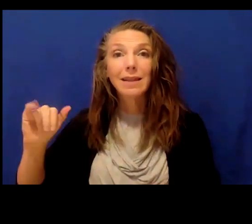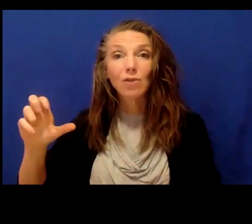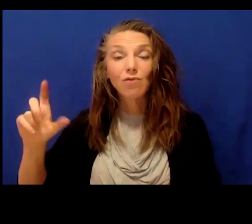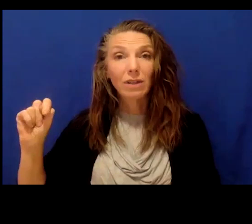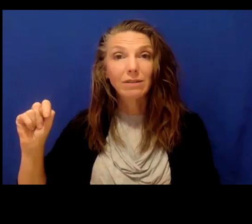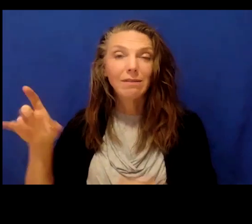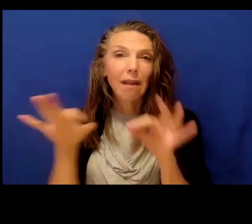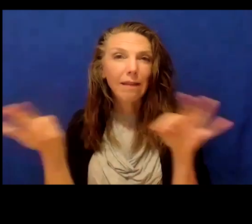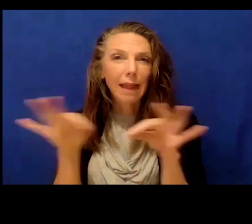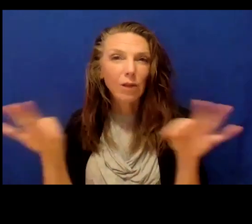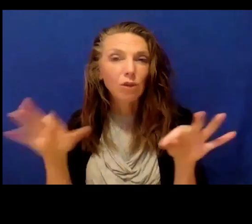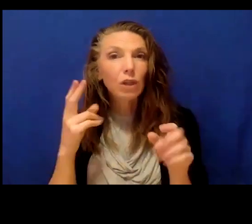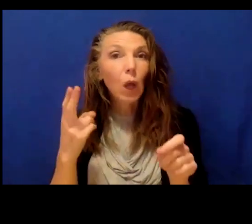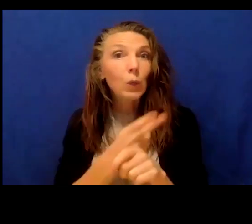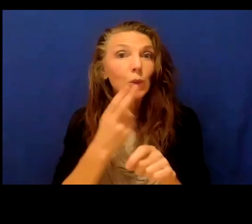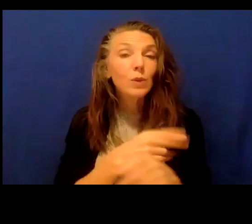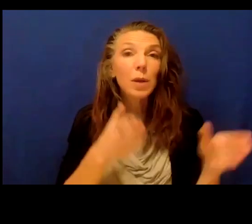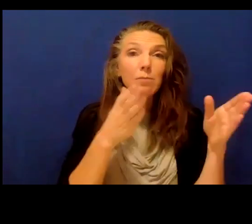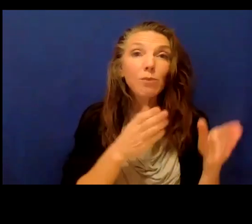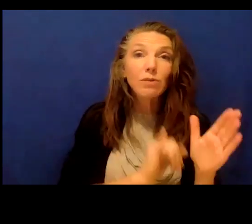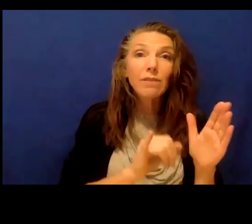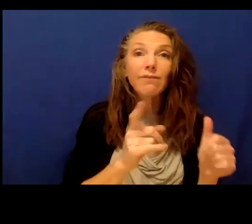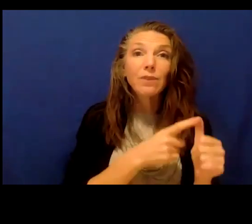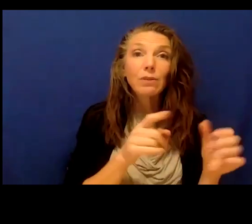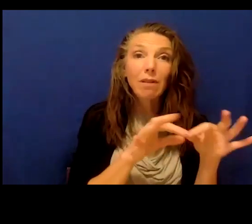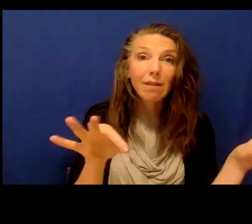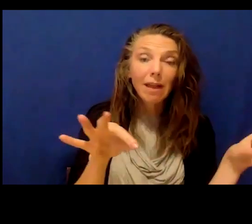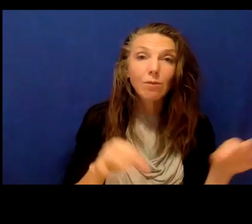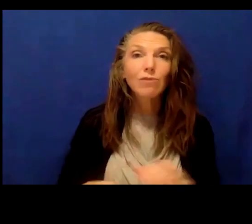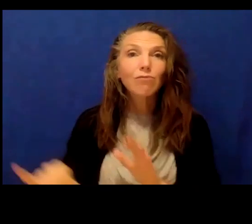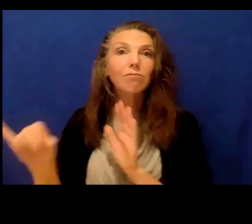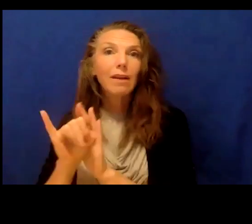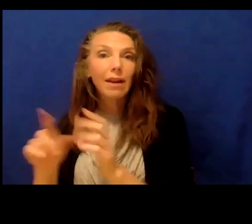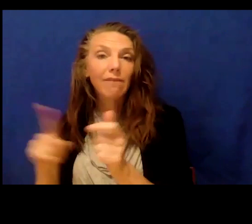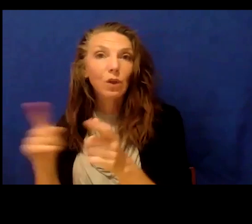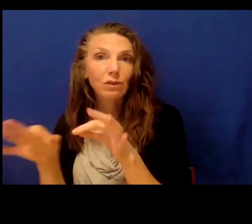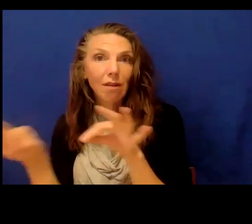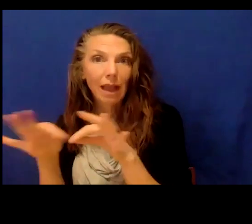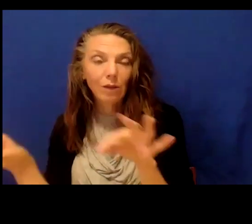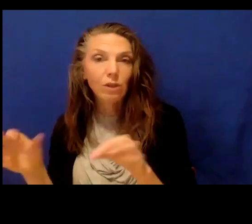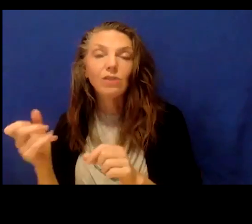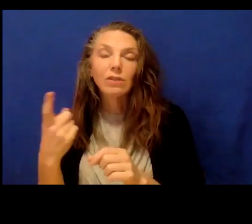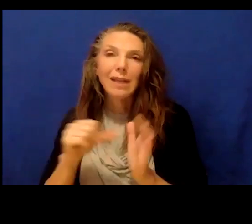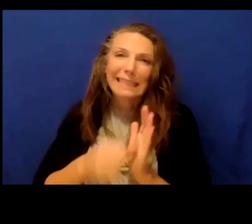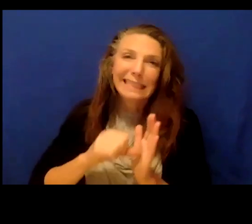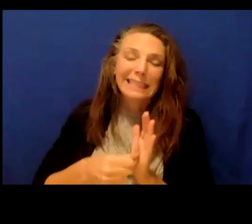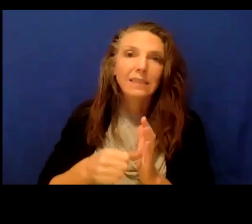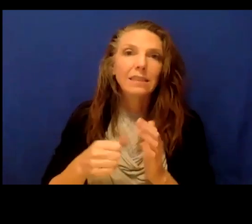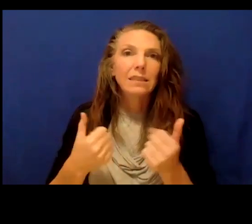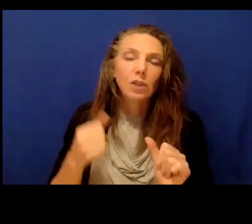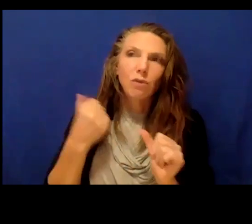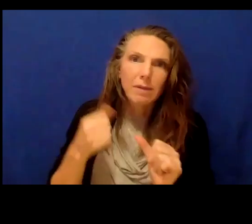person-first language and identity-first language. And I do try to, I'm relearning as much as possible, use identity-first